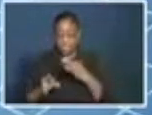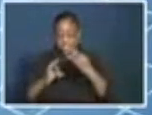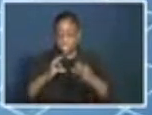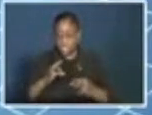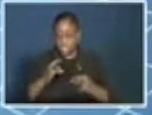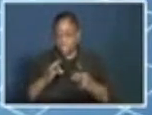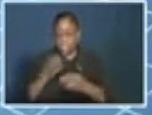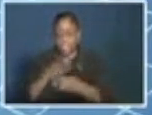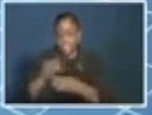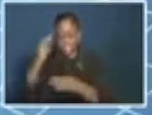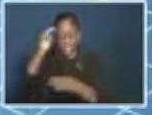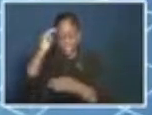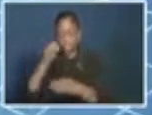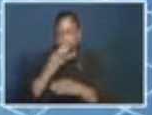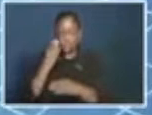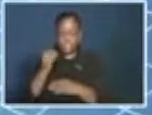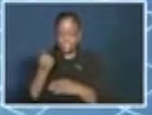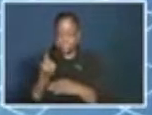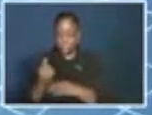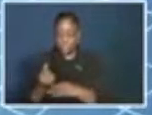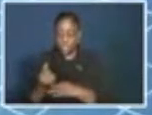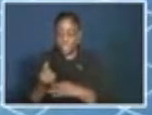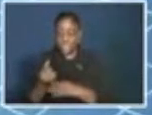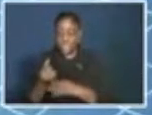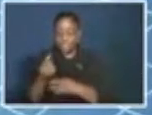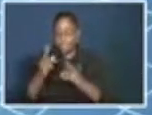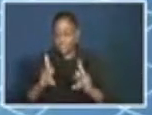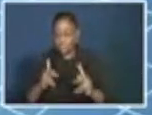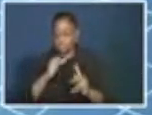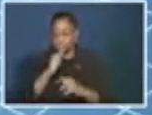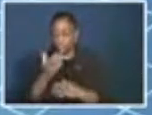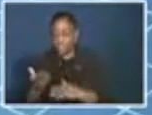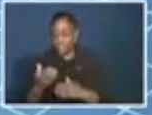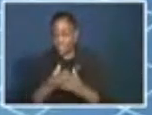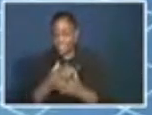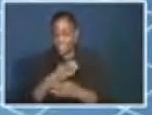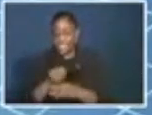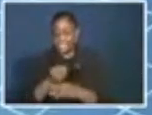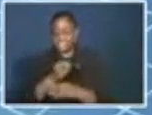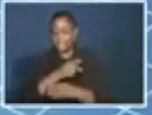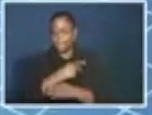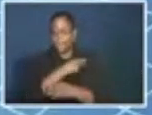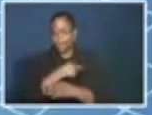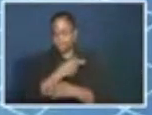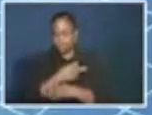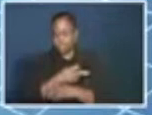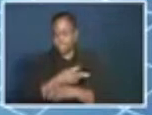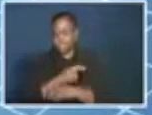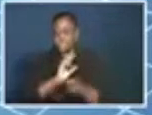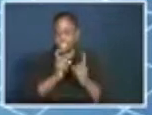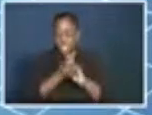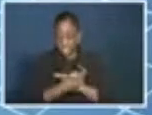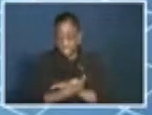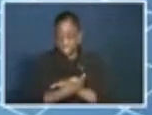headquarters. Minnis was the only former living Prime Minister not on hand as Paul Roll turned over the mantle of the Royal Bahamas